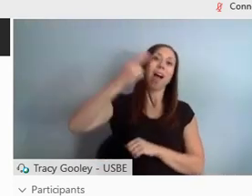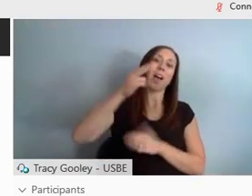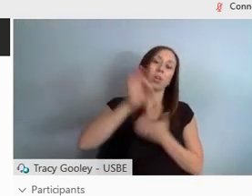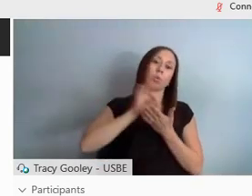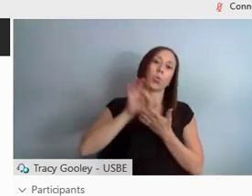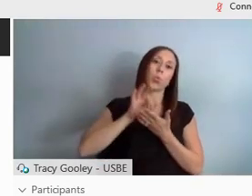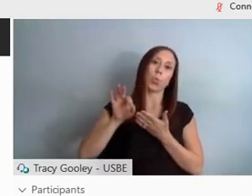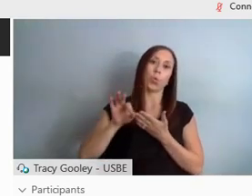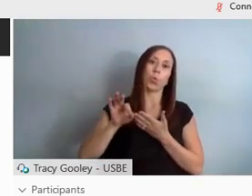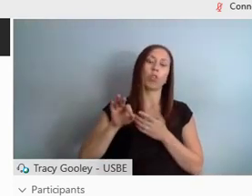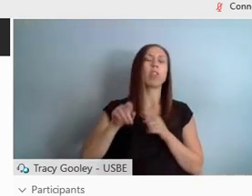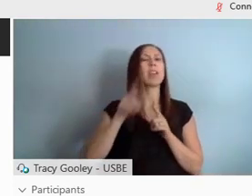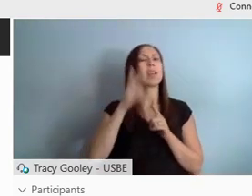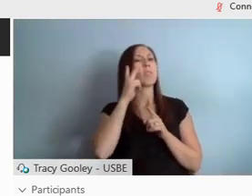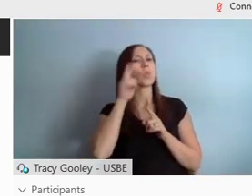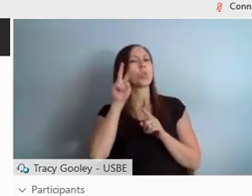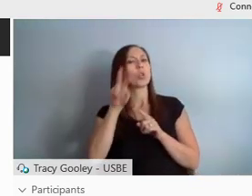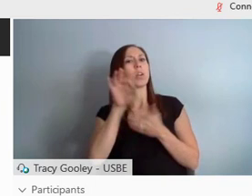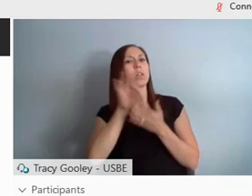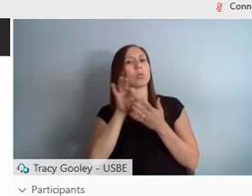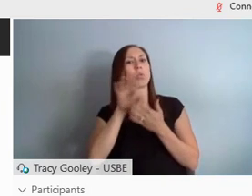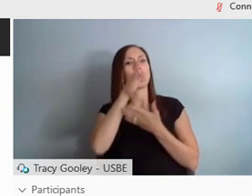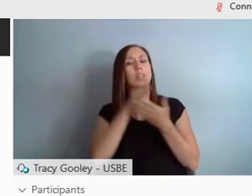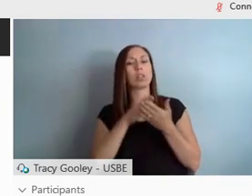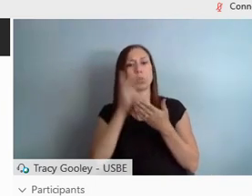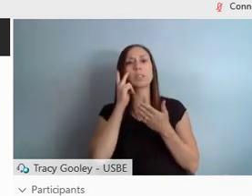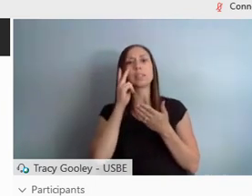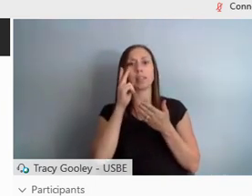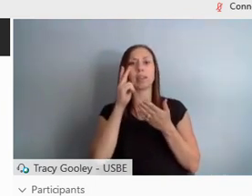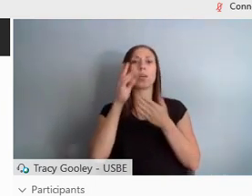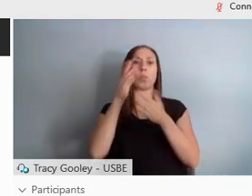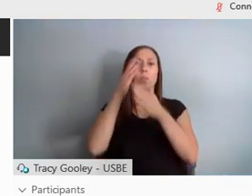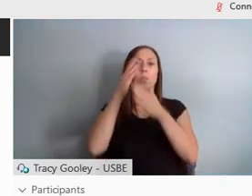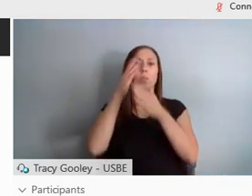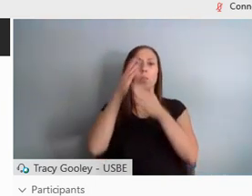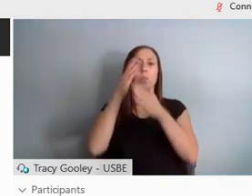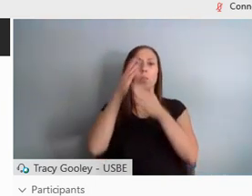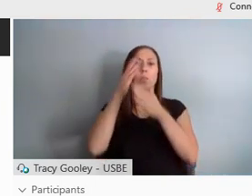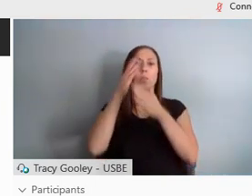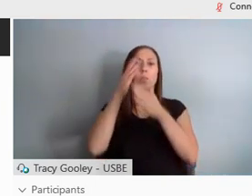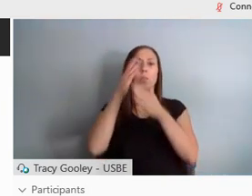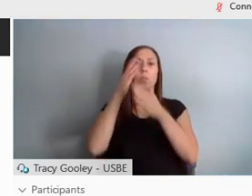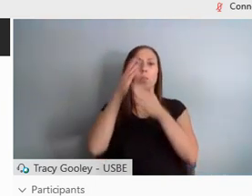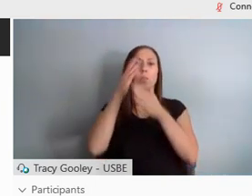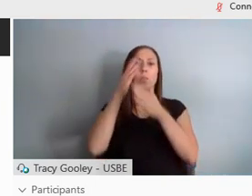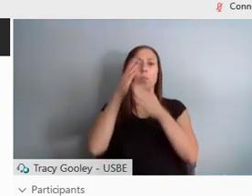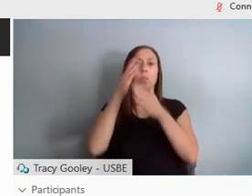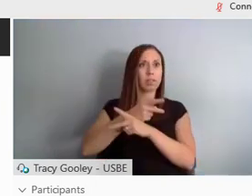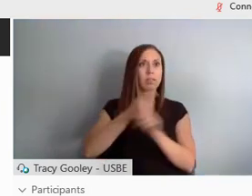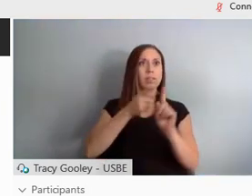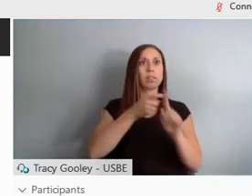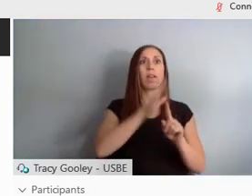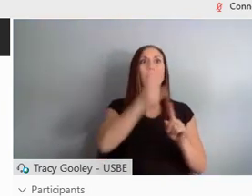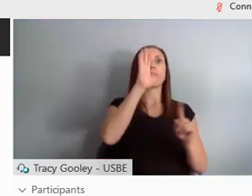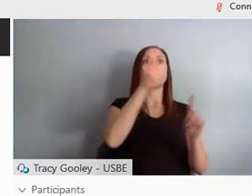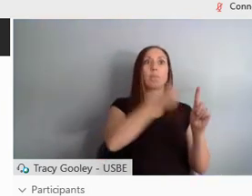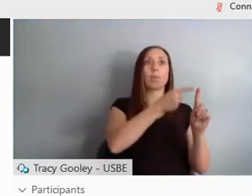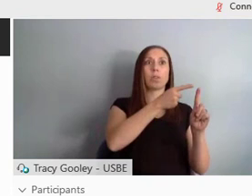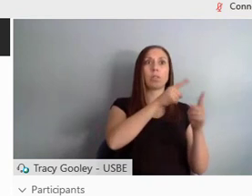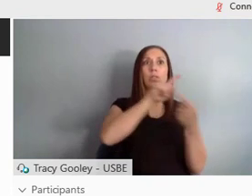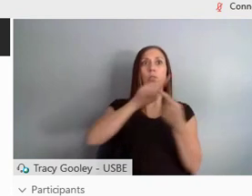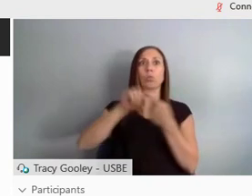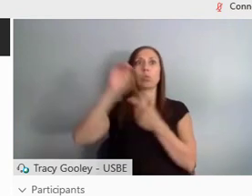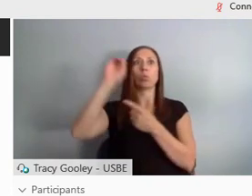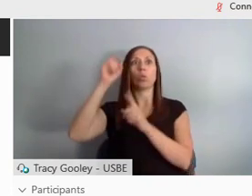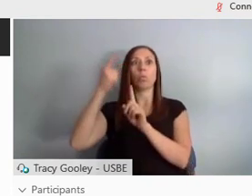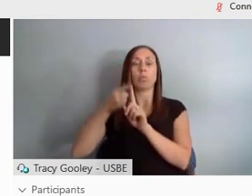scoring section, you can see that it breaks down the responses from 5 points all the way